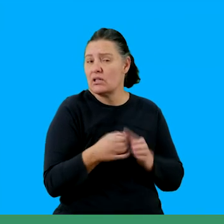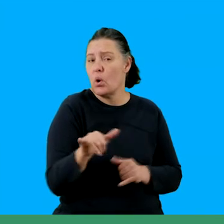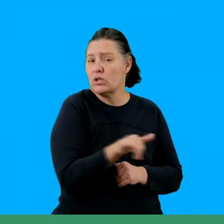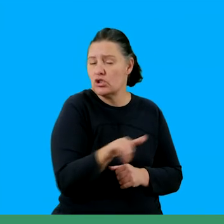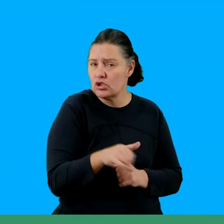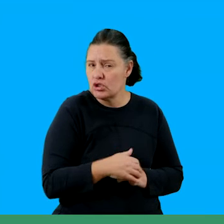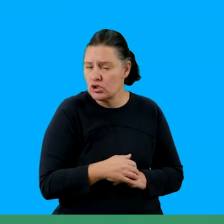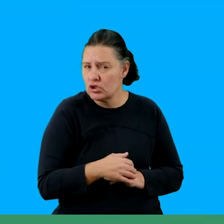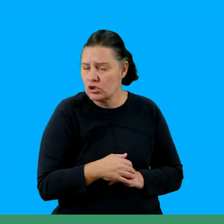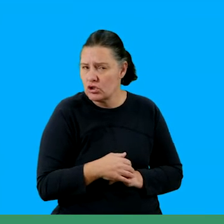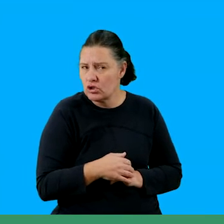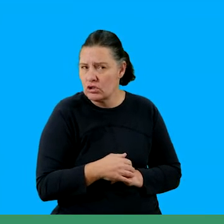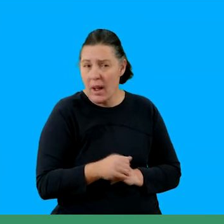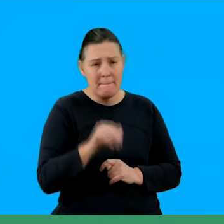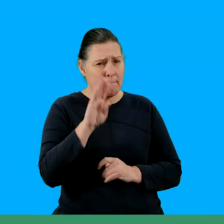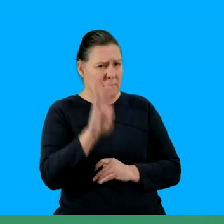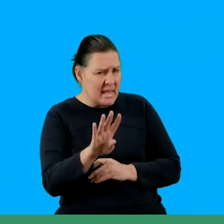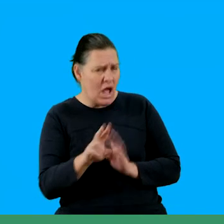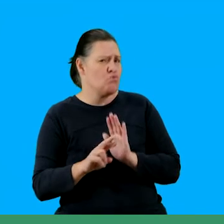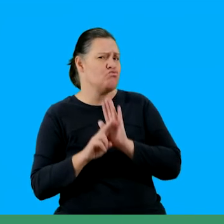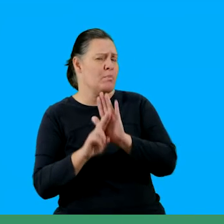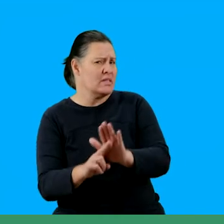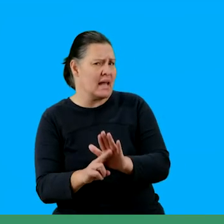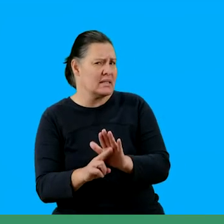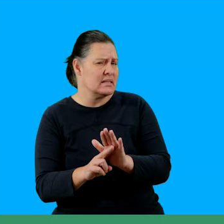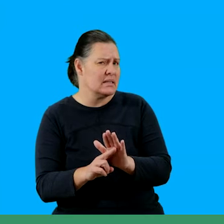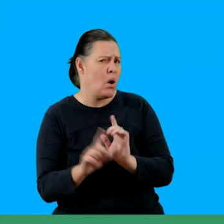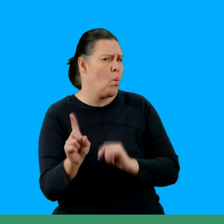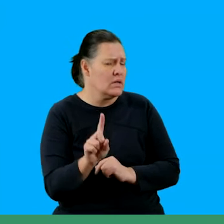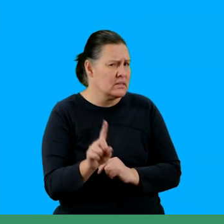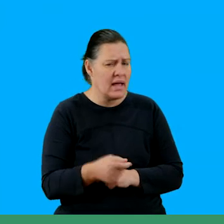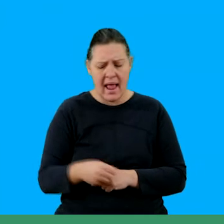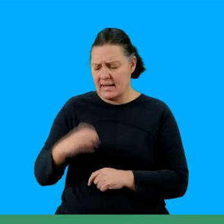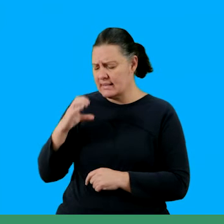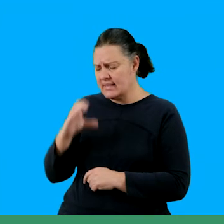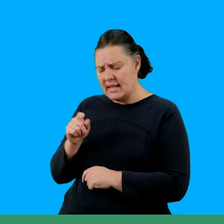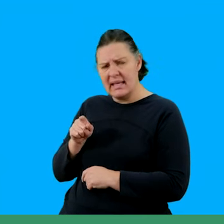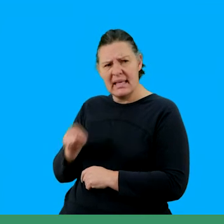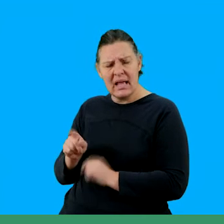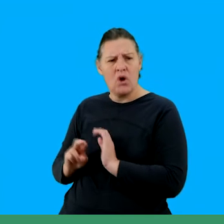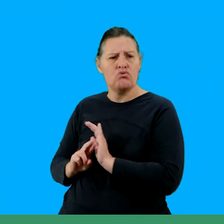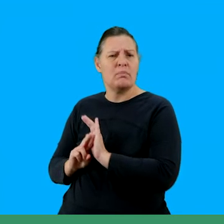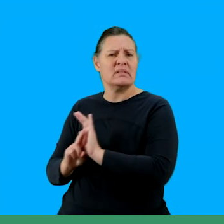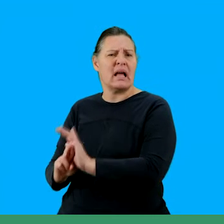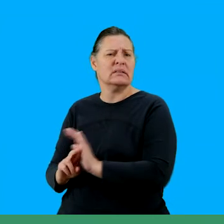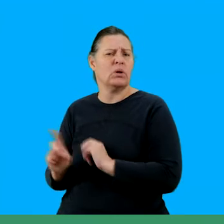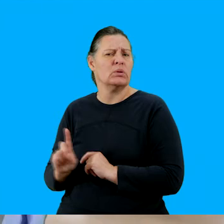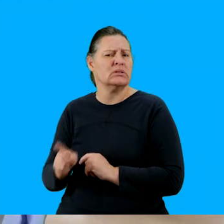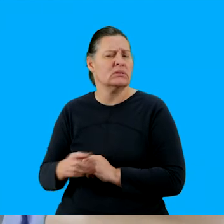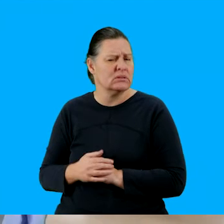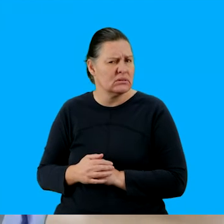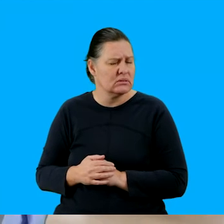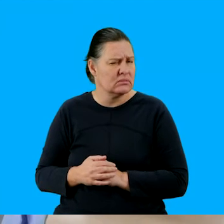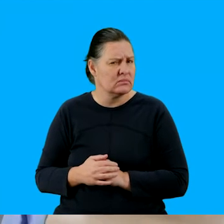sector? And tell me if picture B is representing which picture, and also consider and analyze